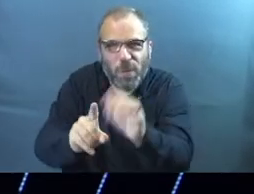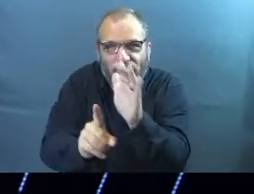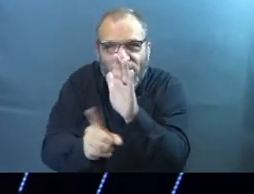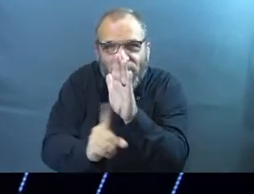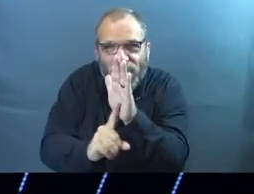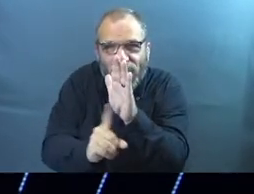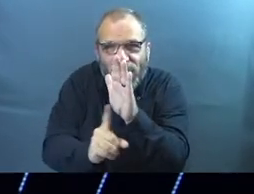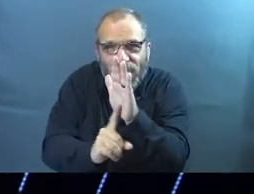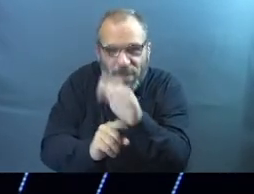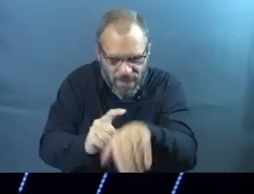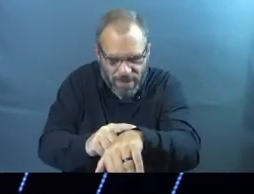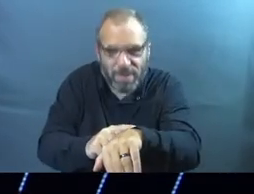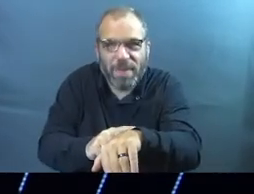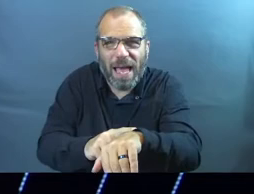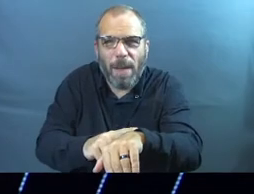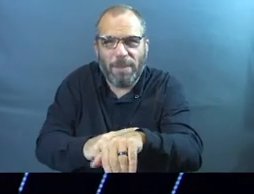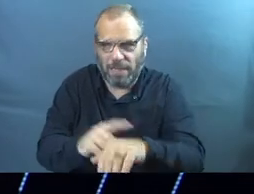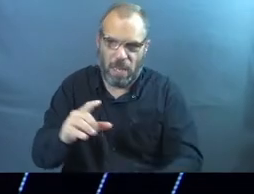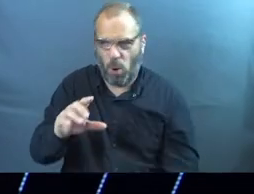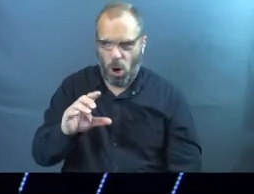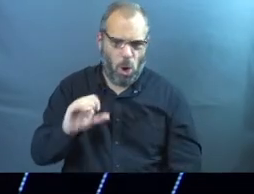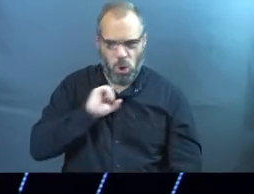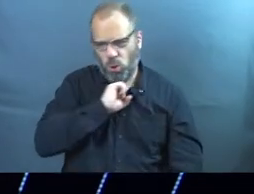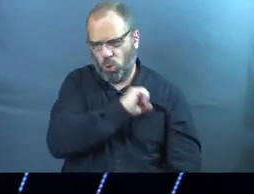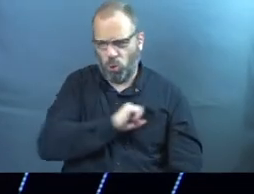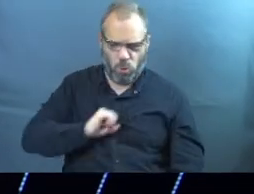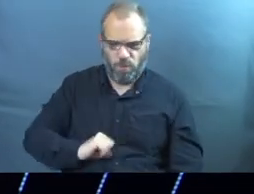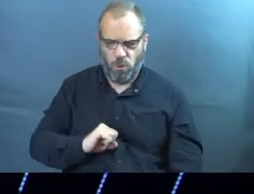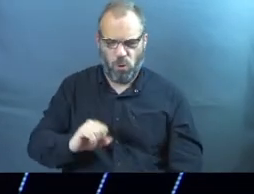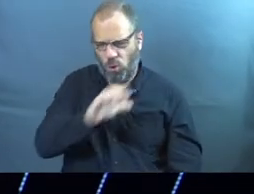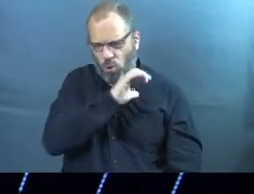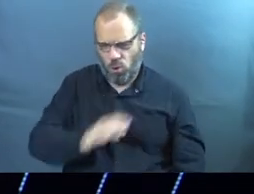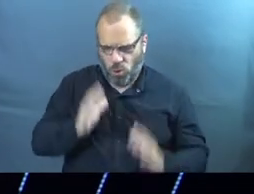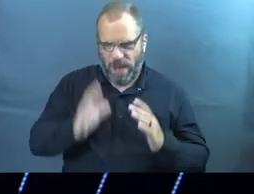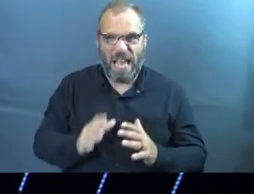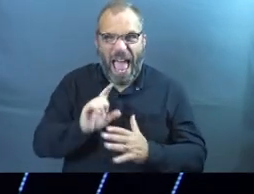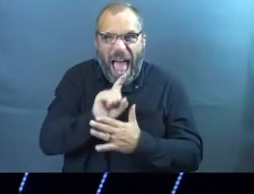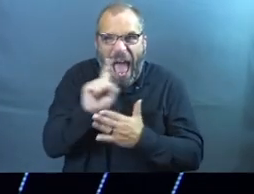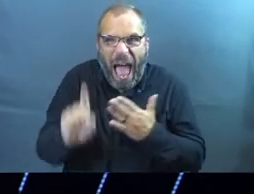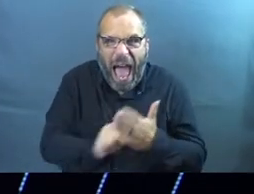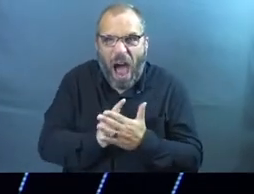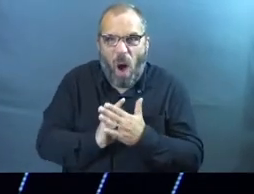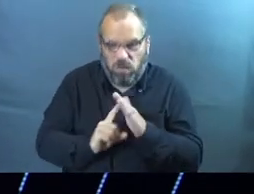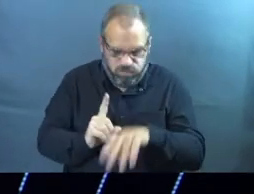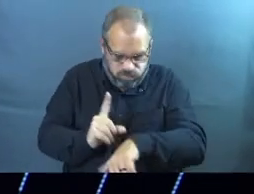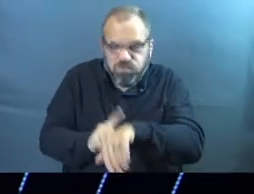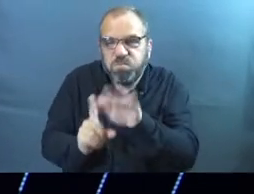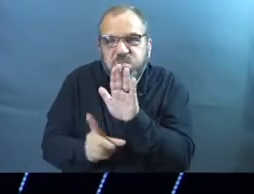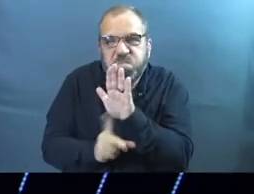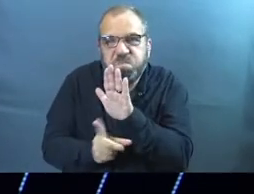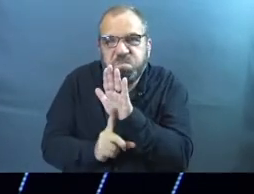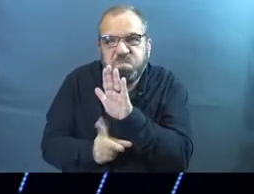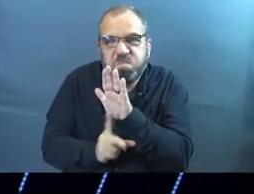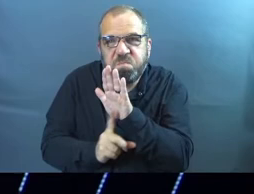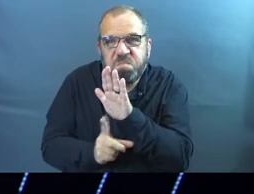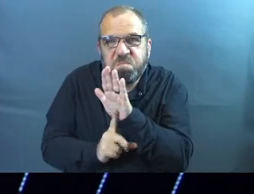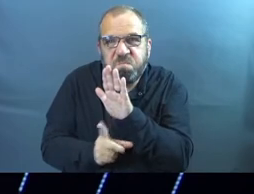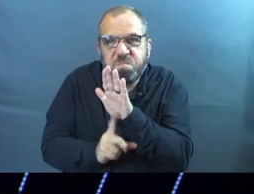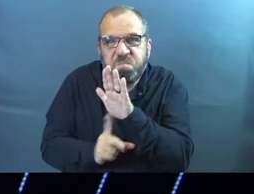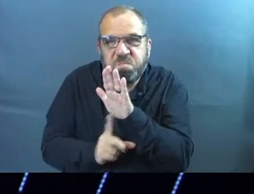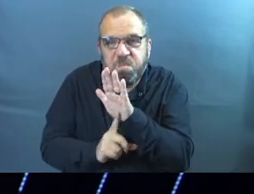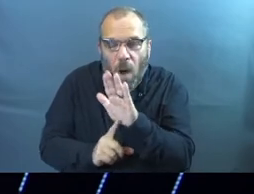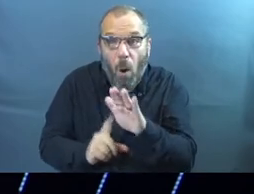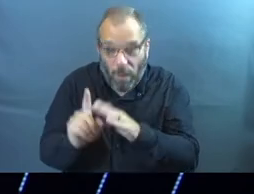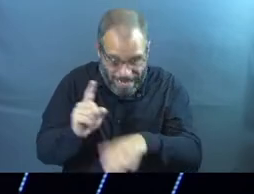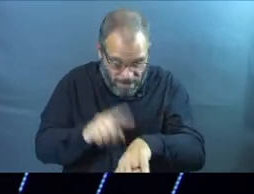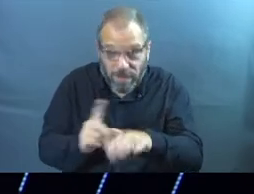on their watch because they were super Christians. They would do this. They would set it for every single hour. It would go off. This little alarm would sound every single hour. And what they